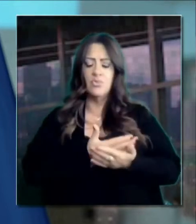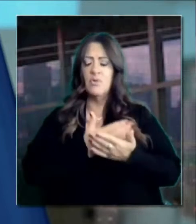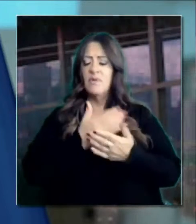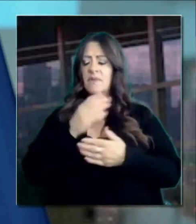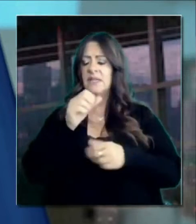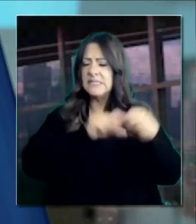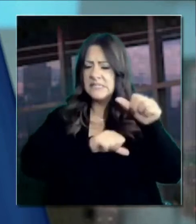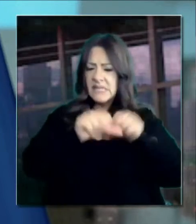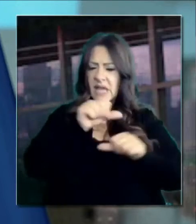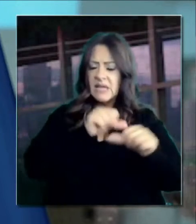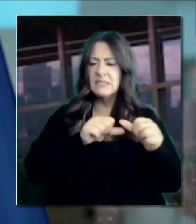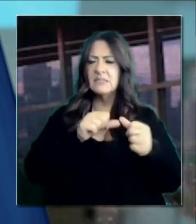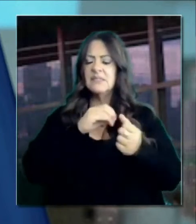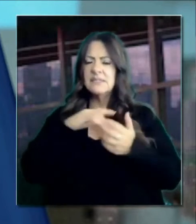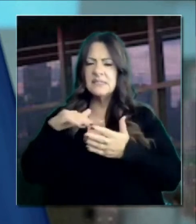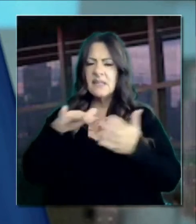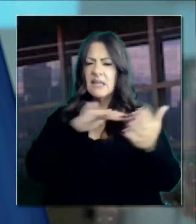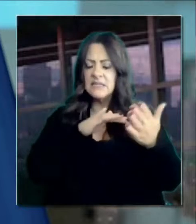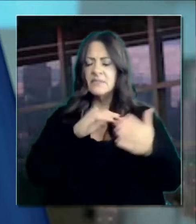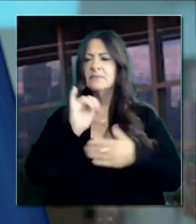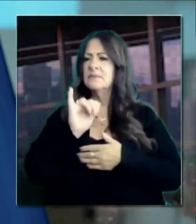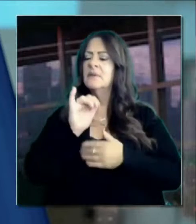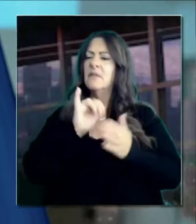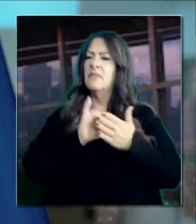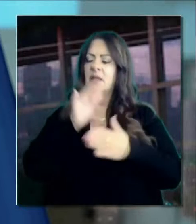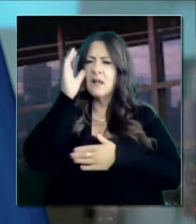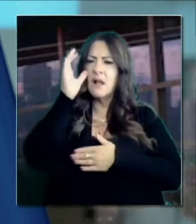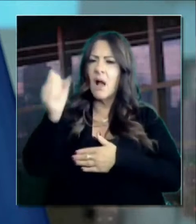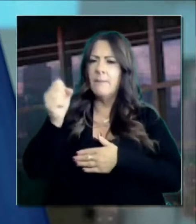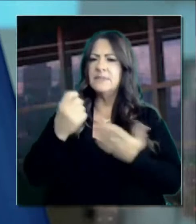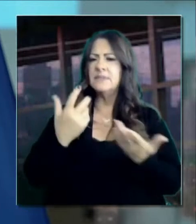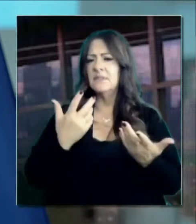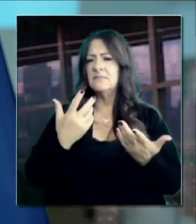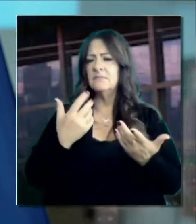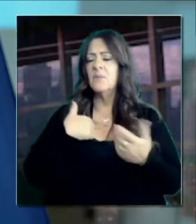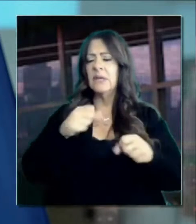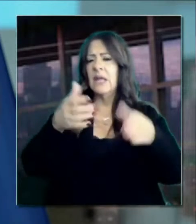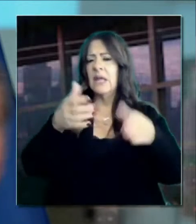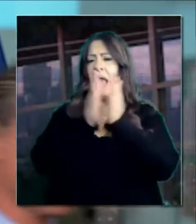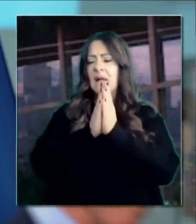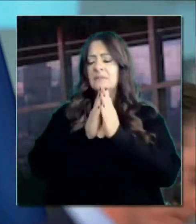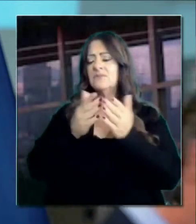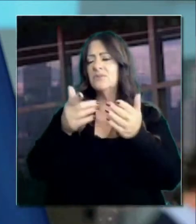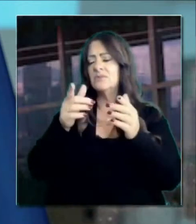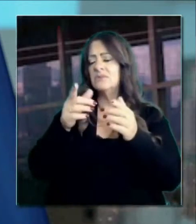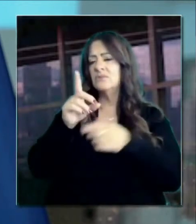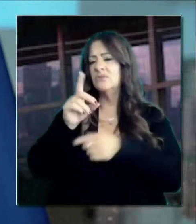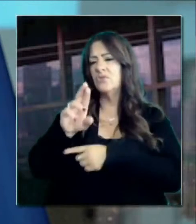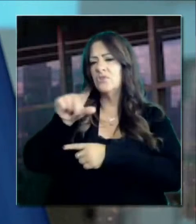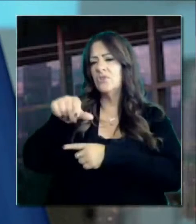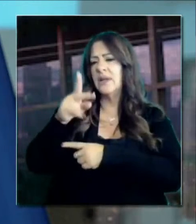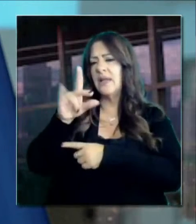in some respects as well. With that, though, let's ask Dr. Galley a little bit more about this case up here in Placer.